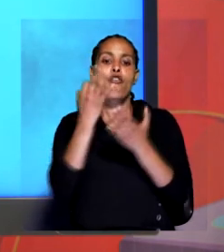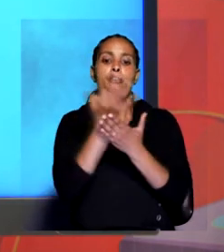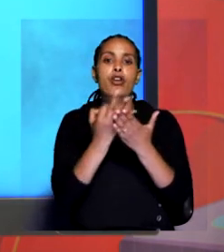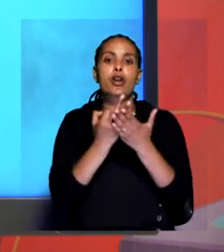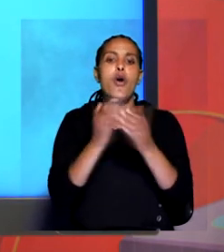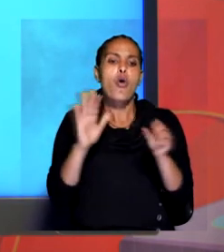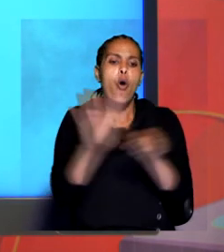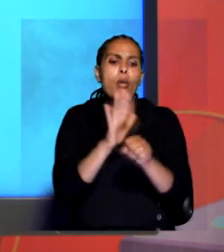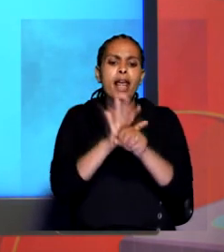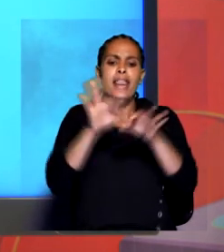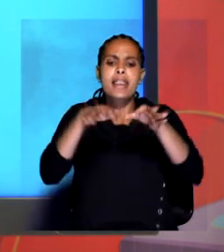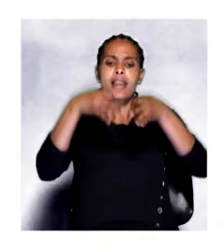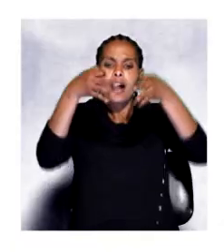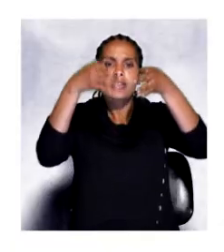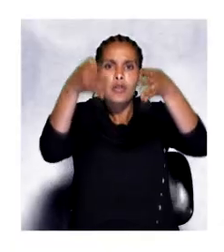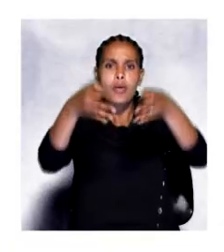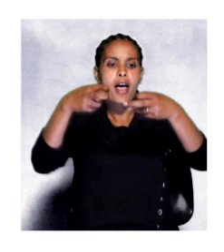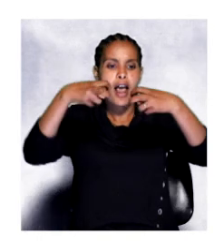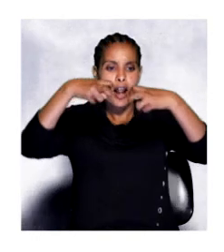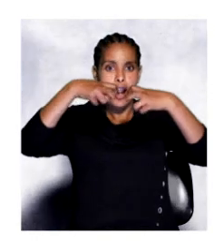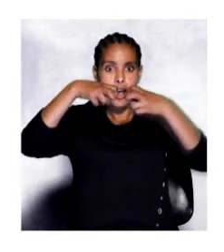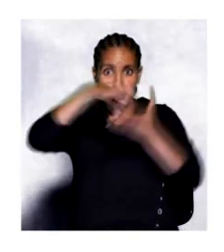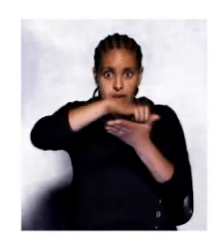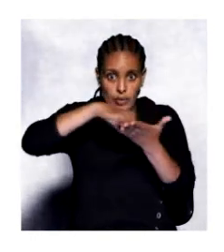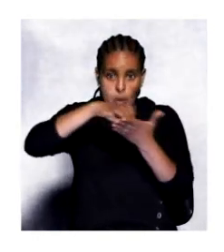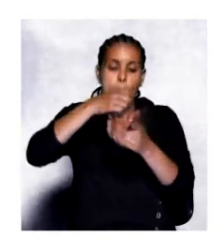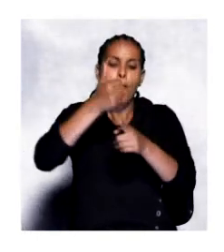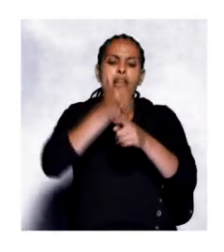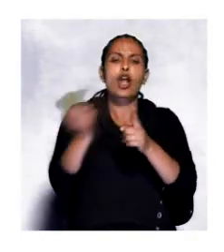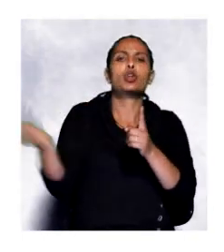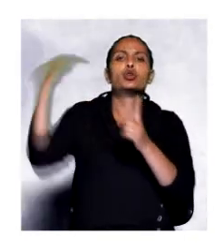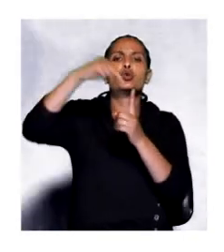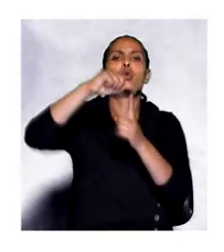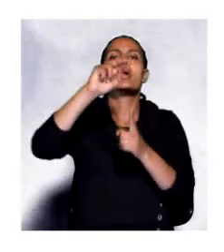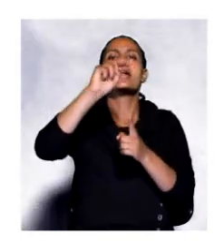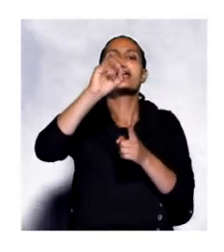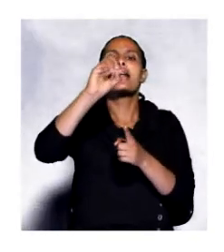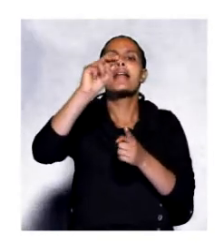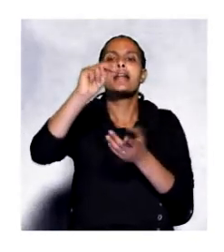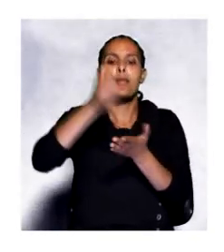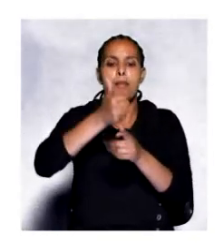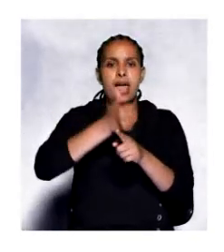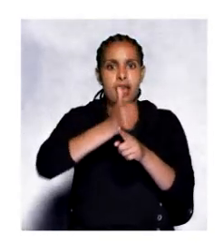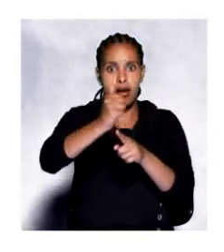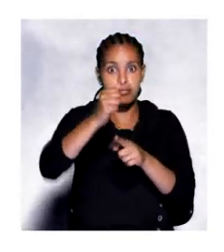by complete transfer of electrons from the metal into non-metal.